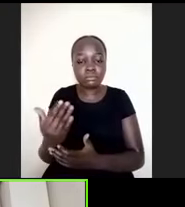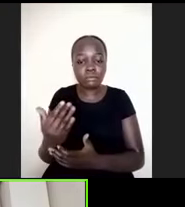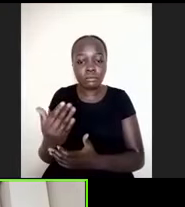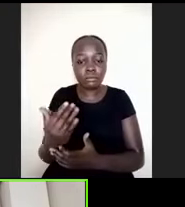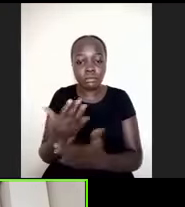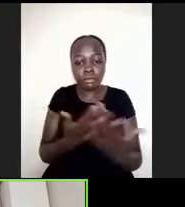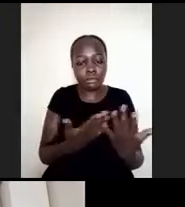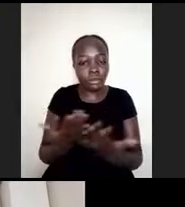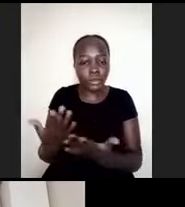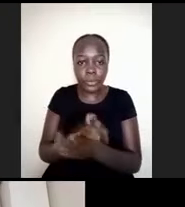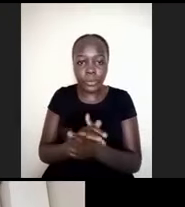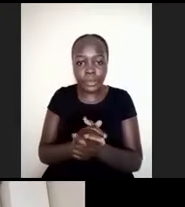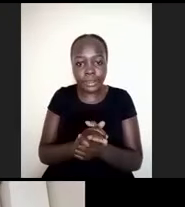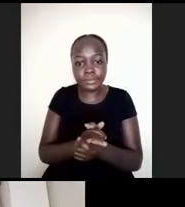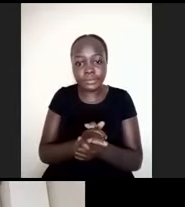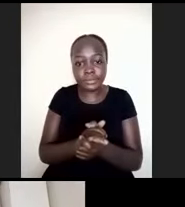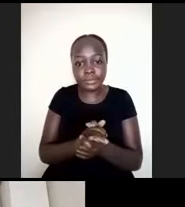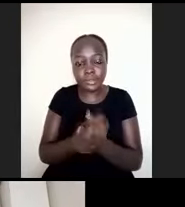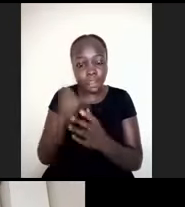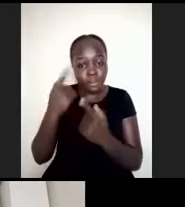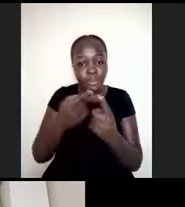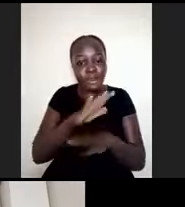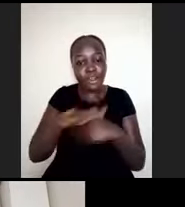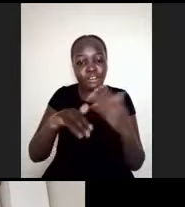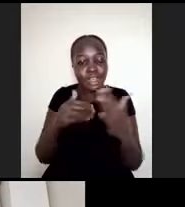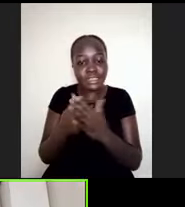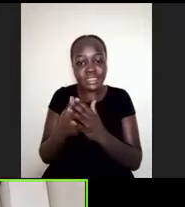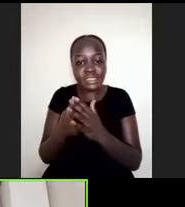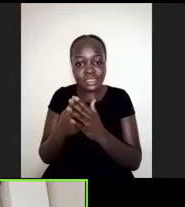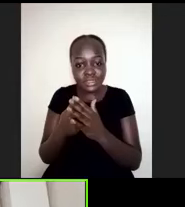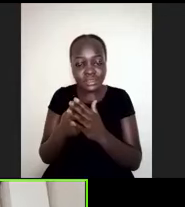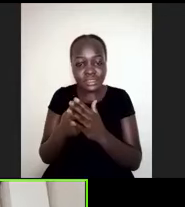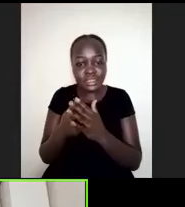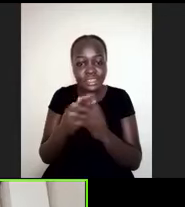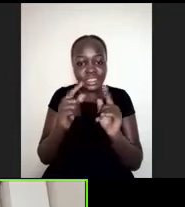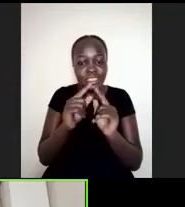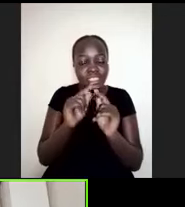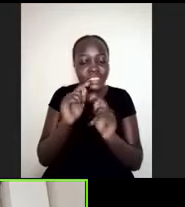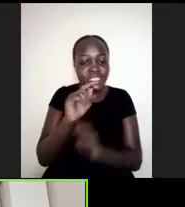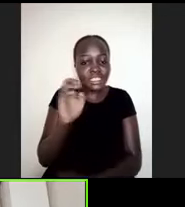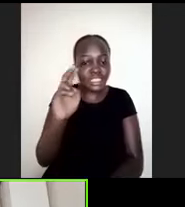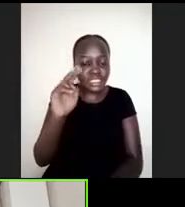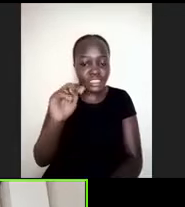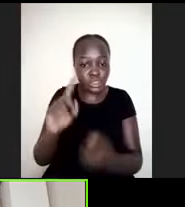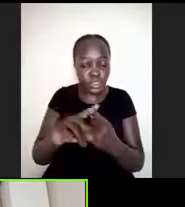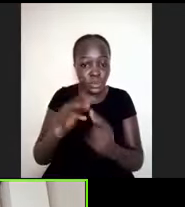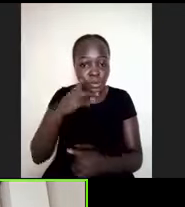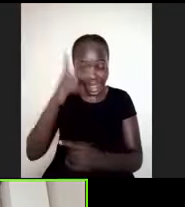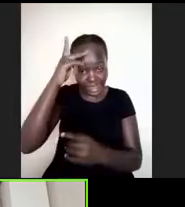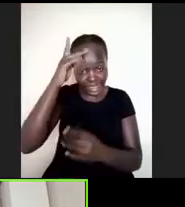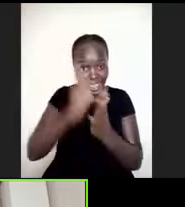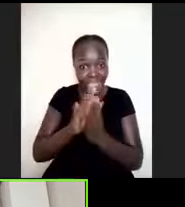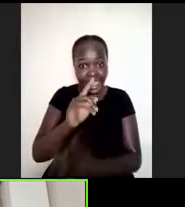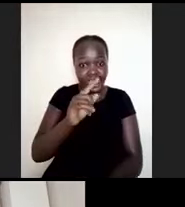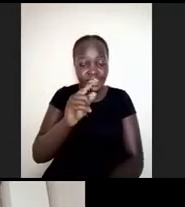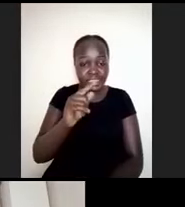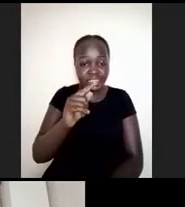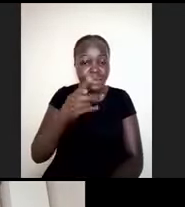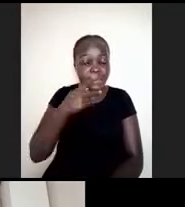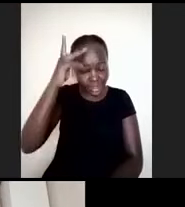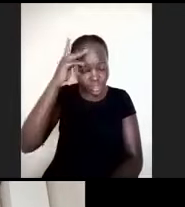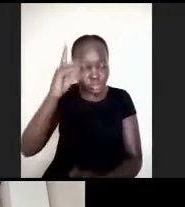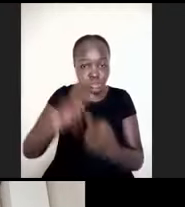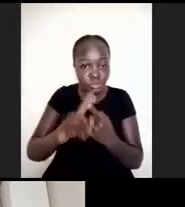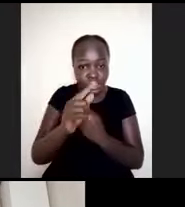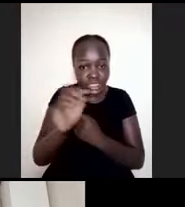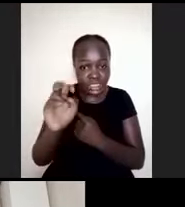language interpreter. From all of us here, the teens to parents and teenagers to parents platform, we want to